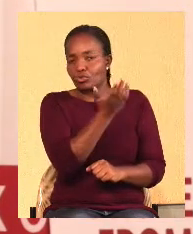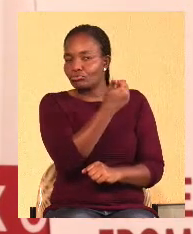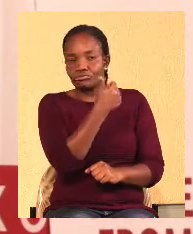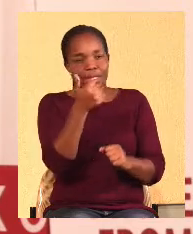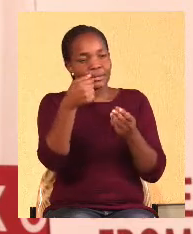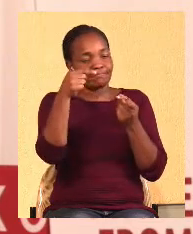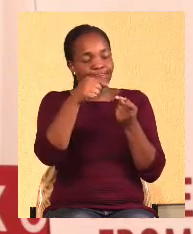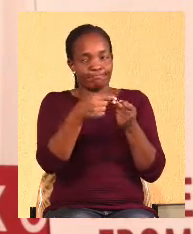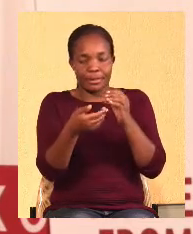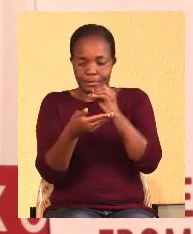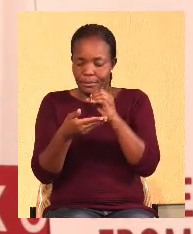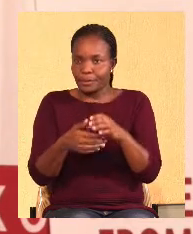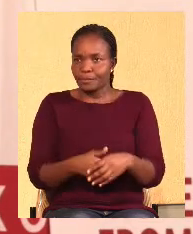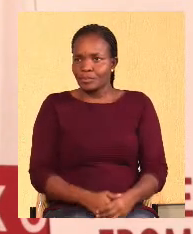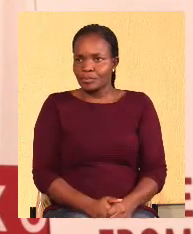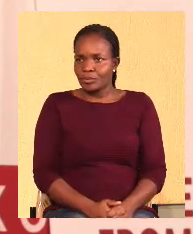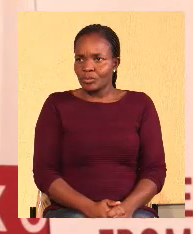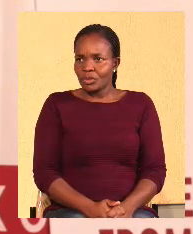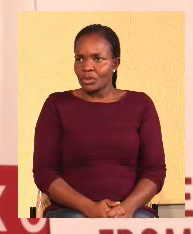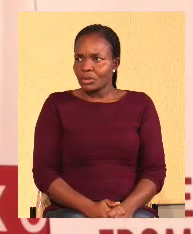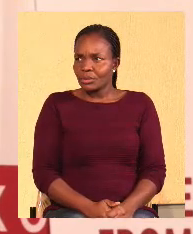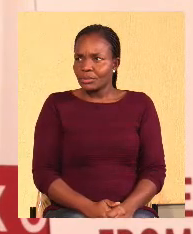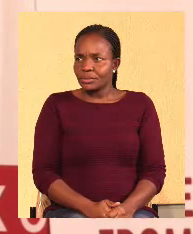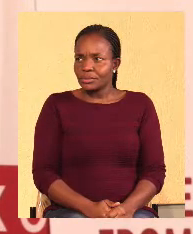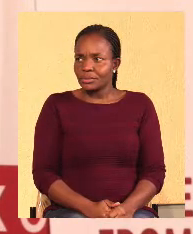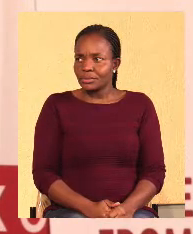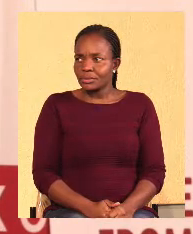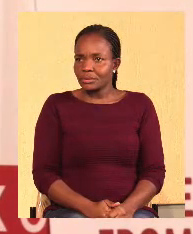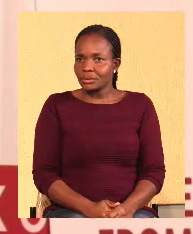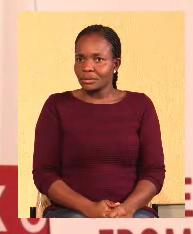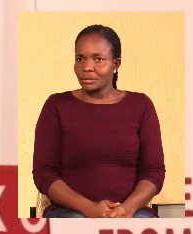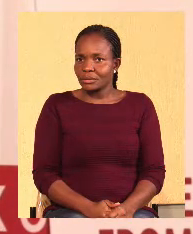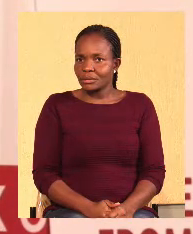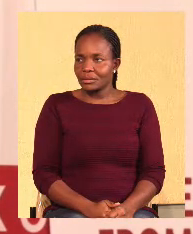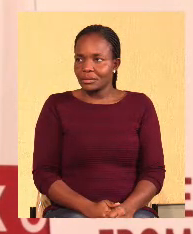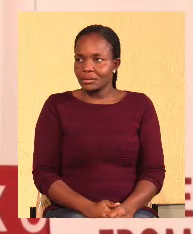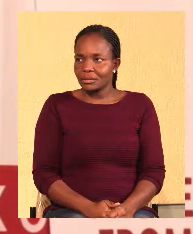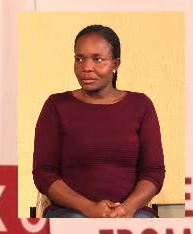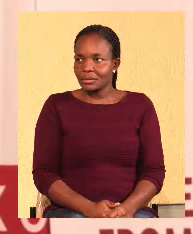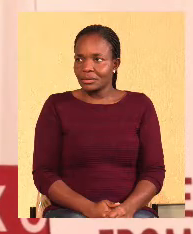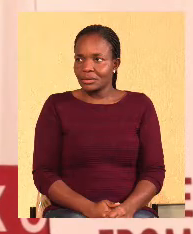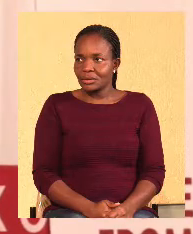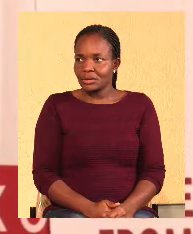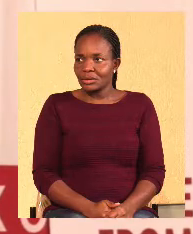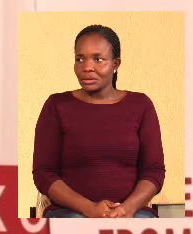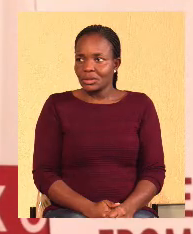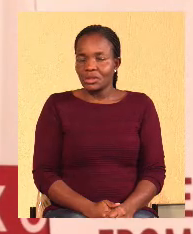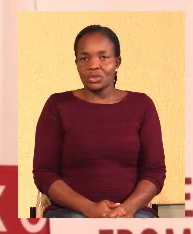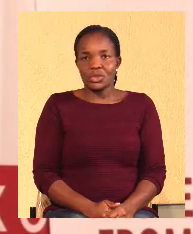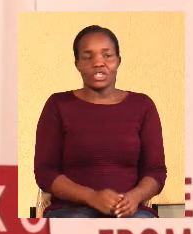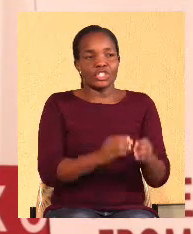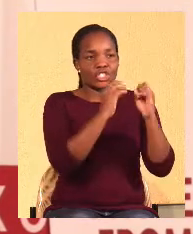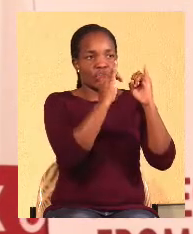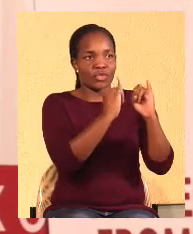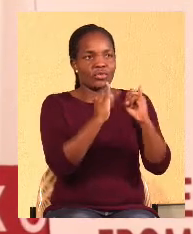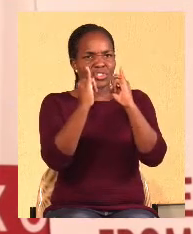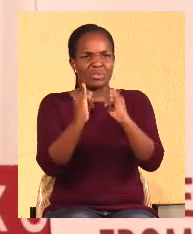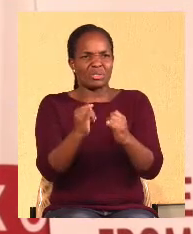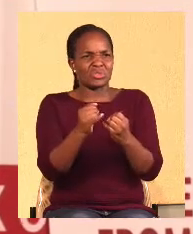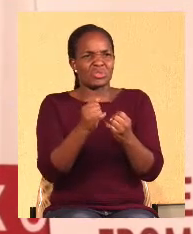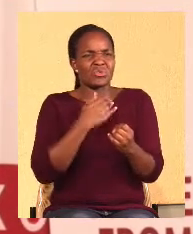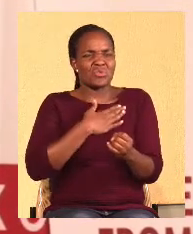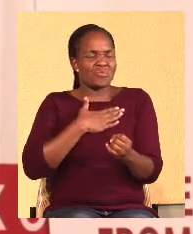is very simple. It's non-invasive. It's just a swab which is taken from an individual. You will not feel anything,